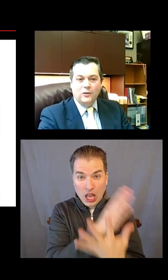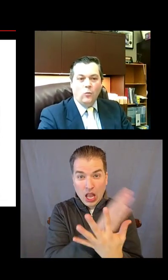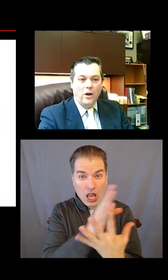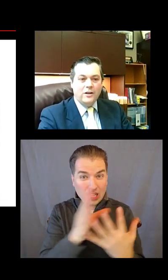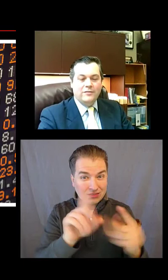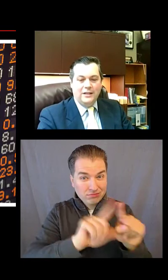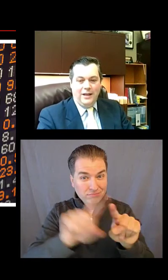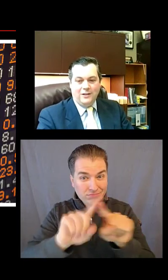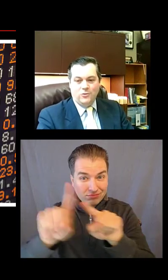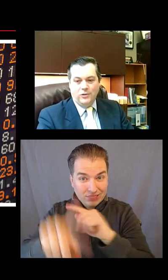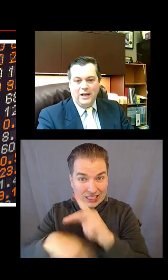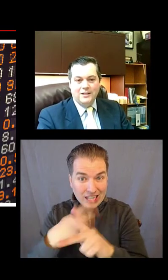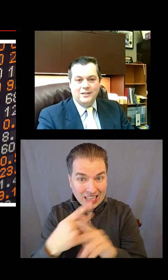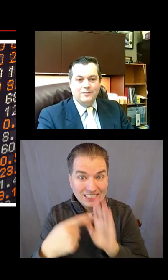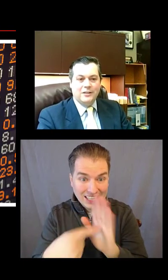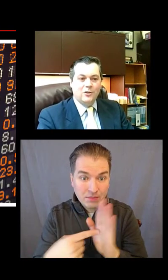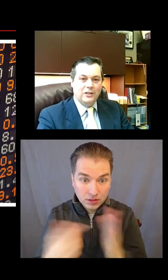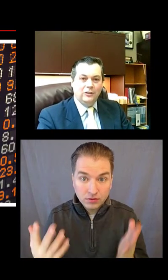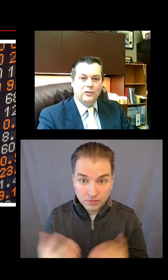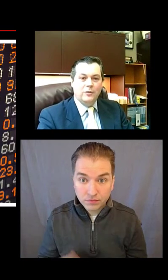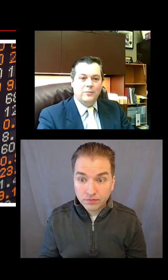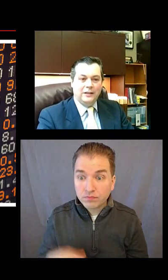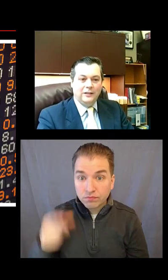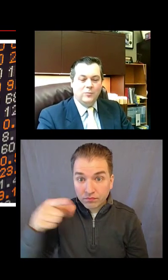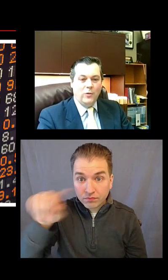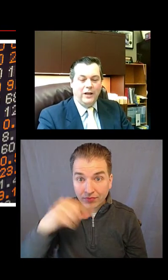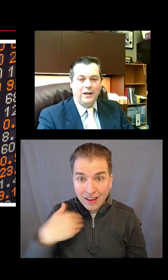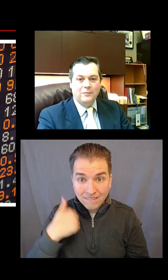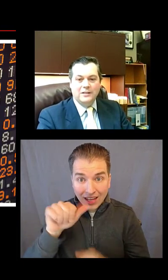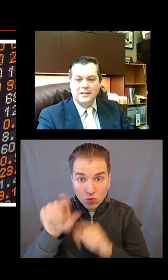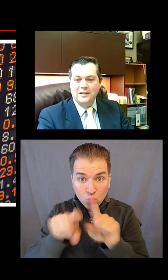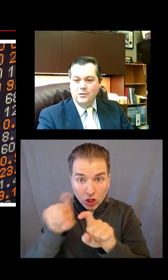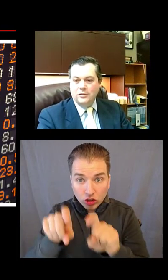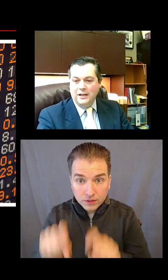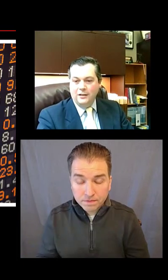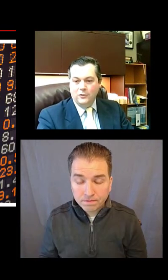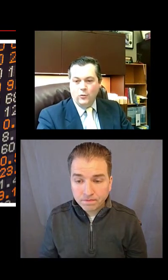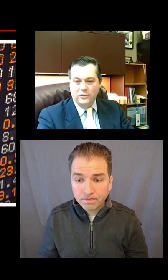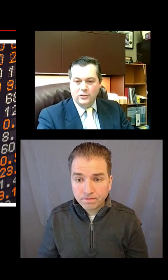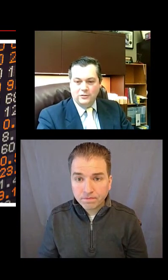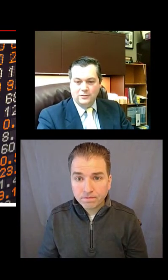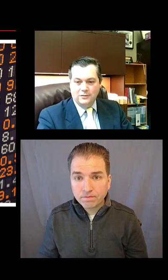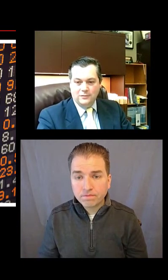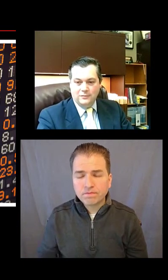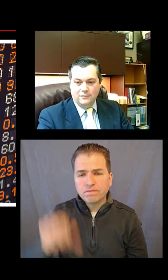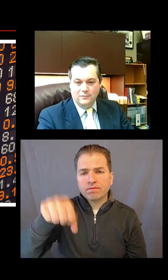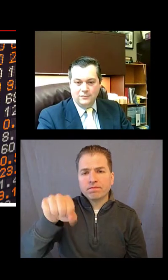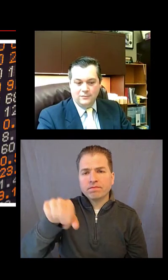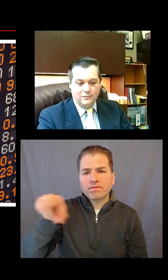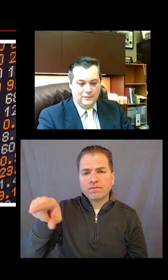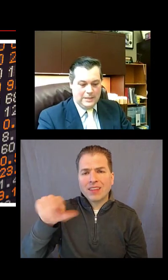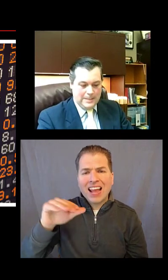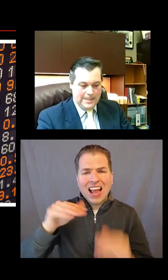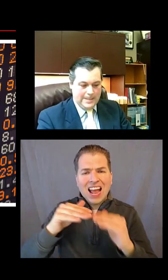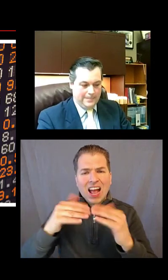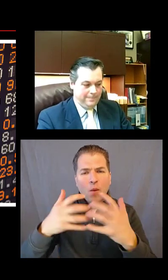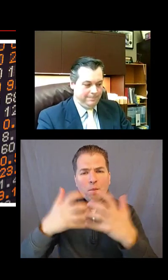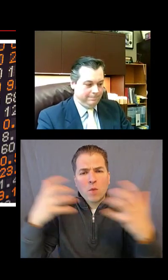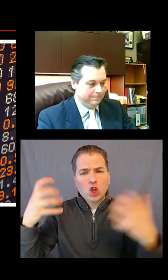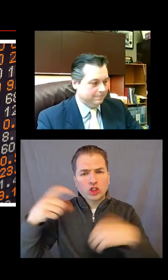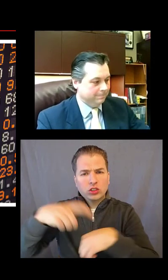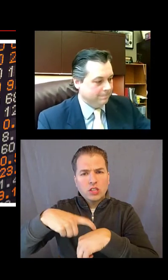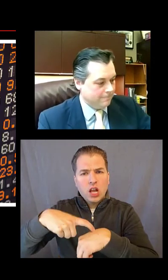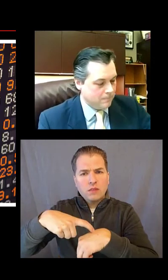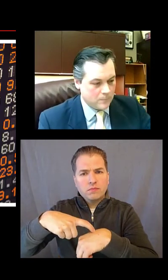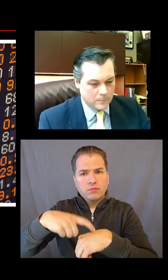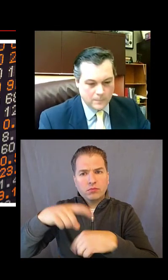only still one of the actual concepts that goes into it. But at this point, I'm going to see if there's any other questions. Yep, we have a question